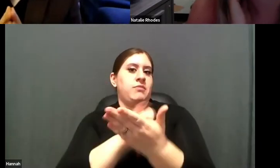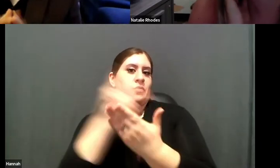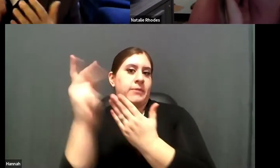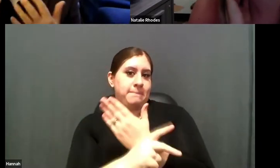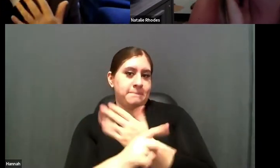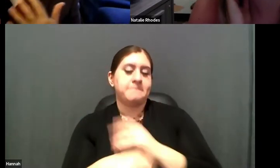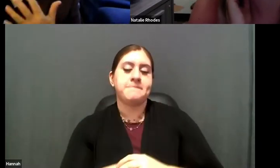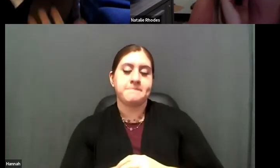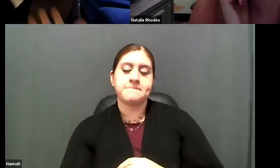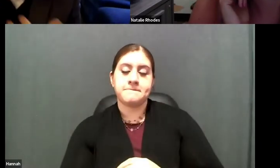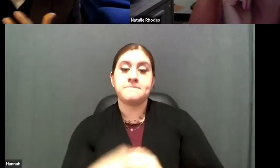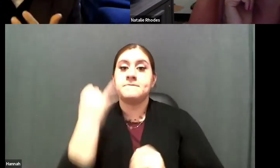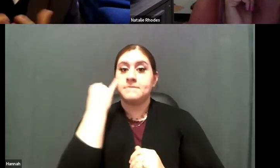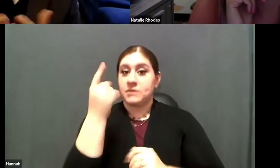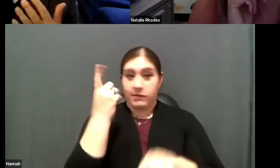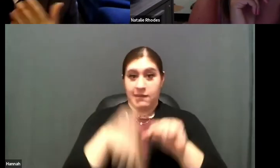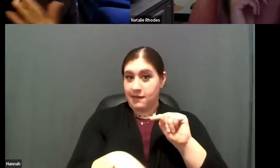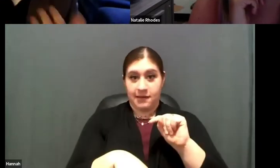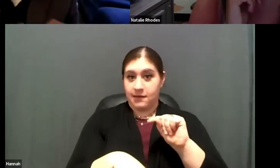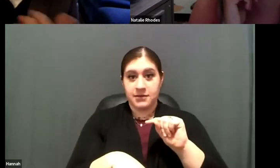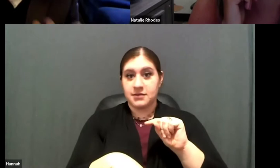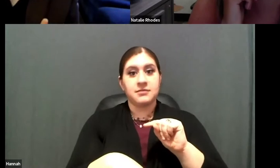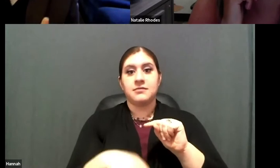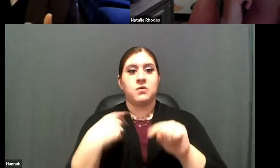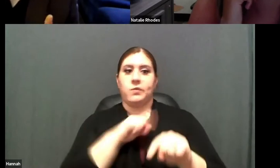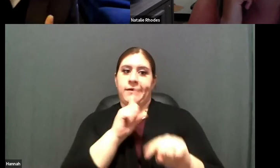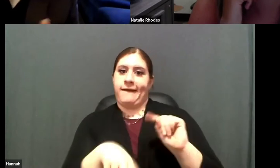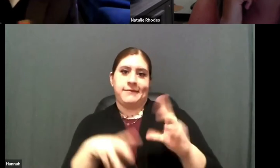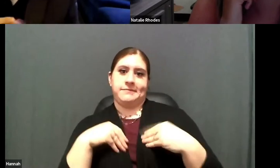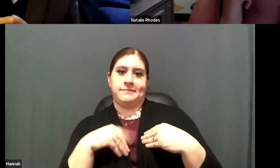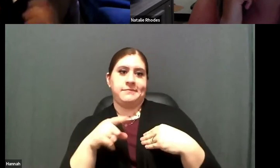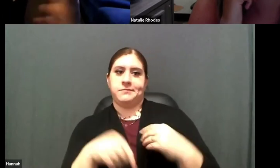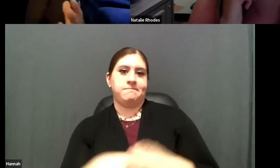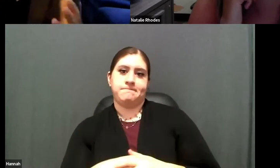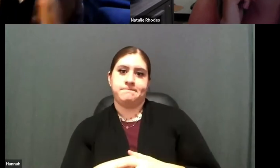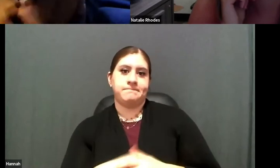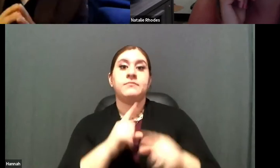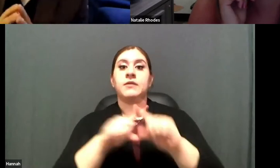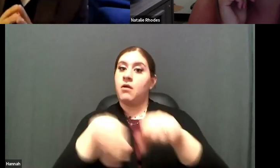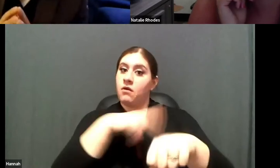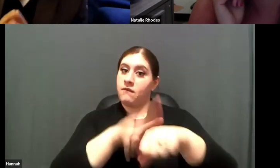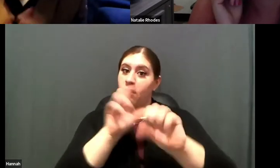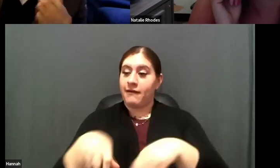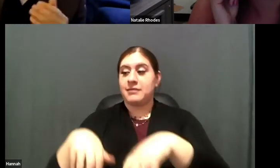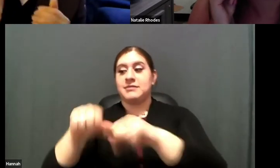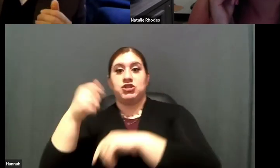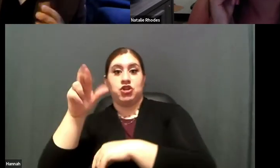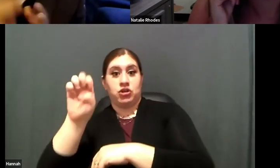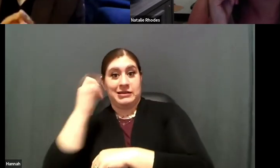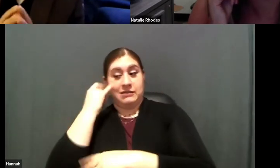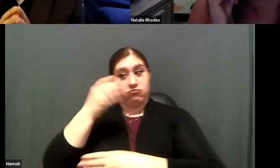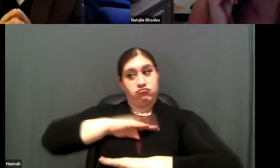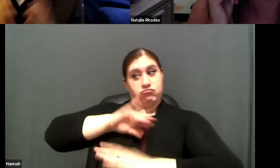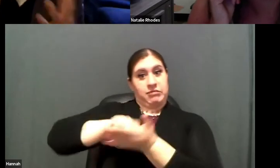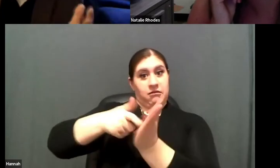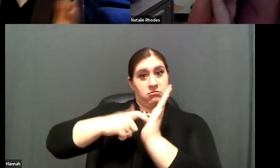Okay. If you're unable to do that, then we're not able to accept you in. Now, of course, you can always go take the GRE, and if you meet the